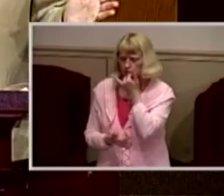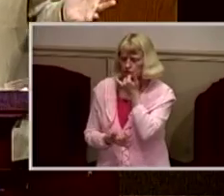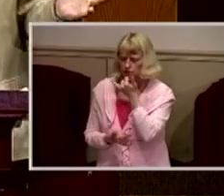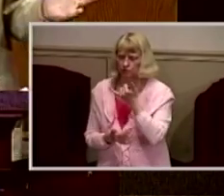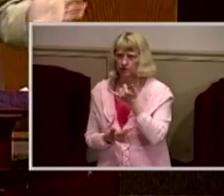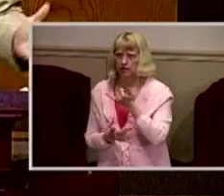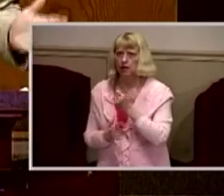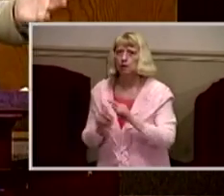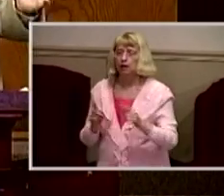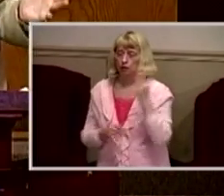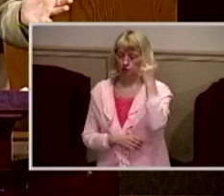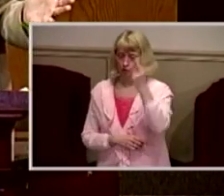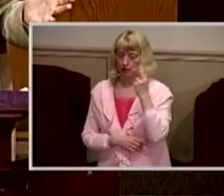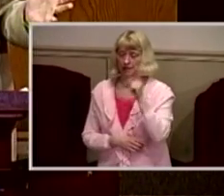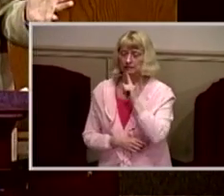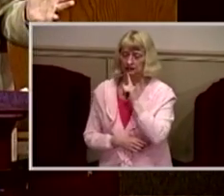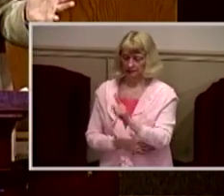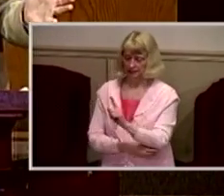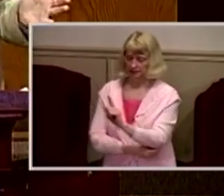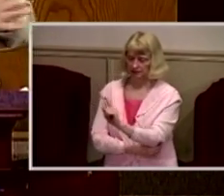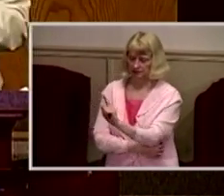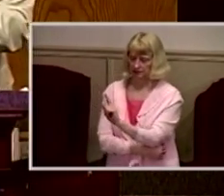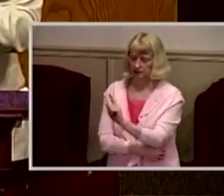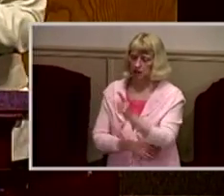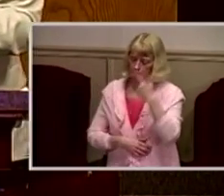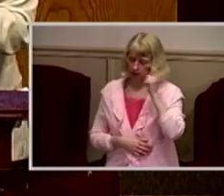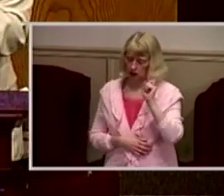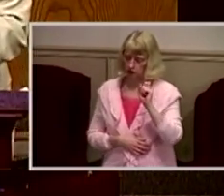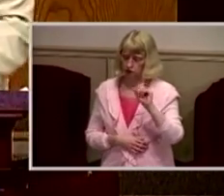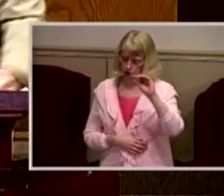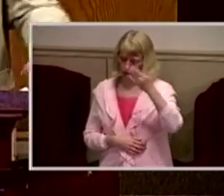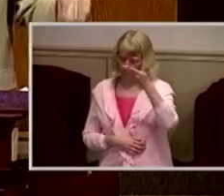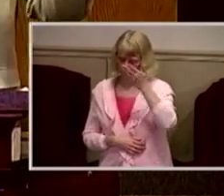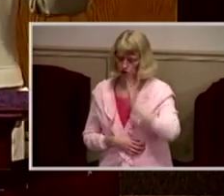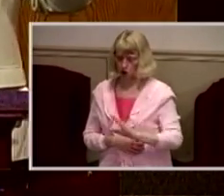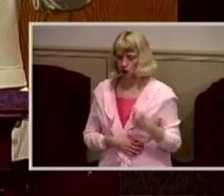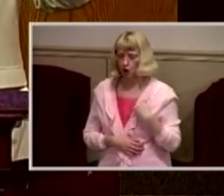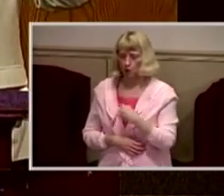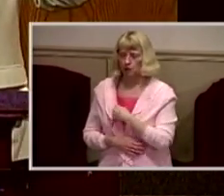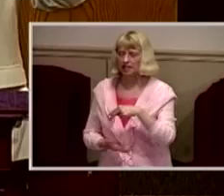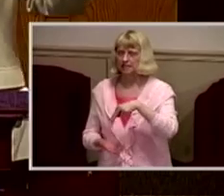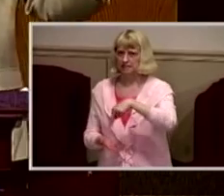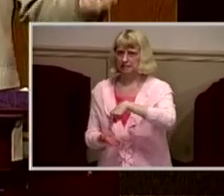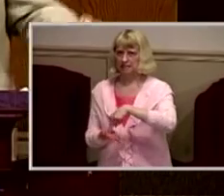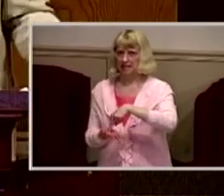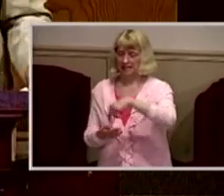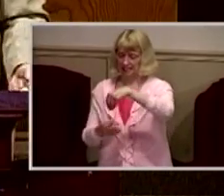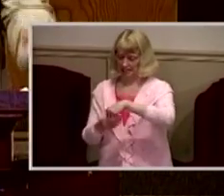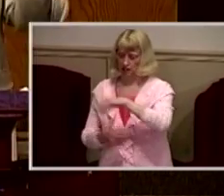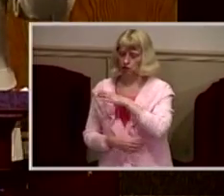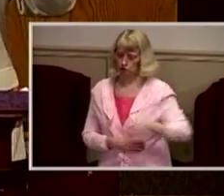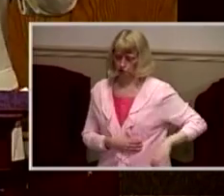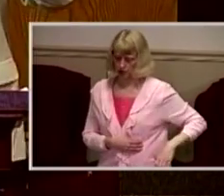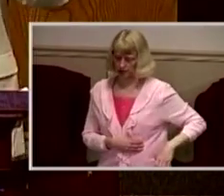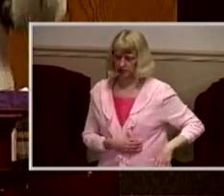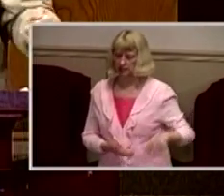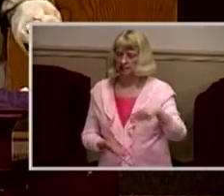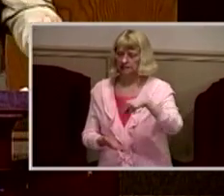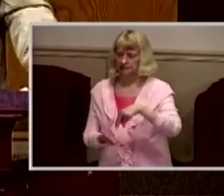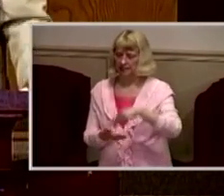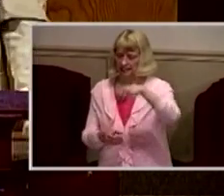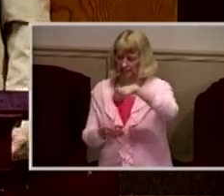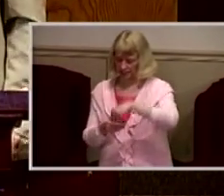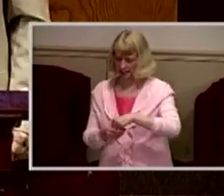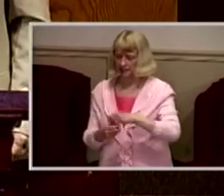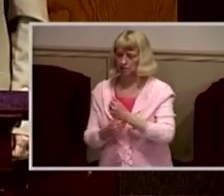unrighteousness. But the reality of it is, ladies and gentlemen, that because of the grace of God, we stand in Christ. We stand in